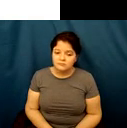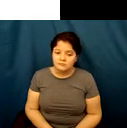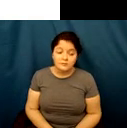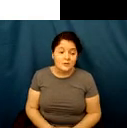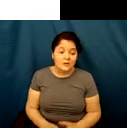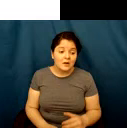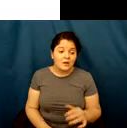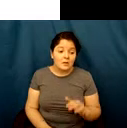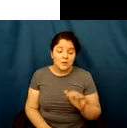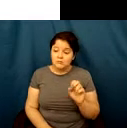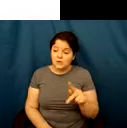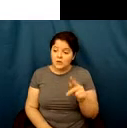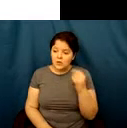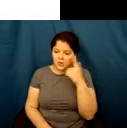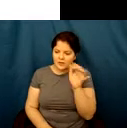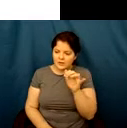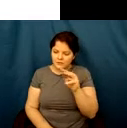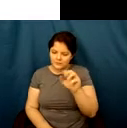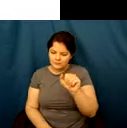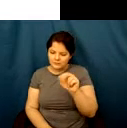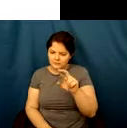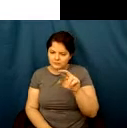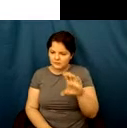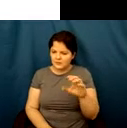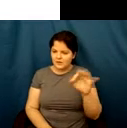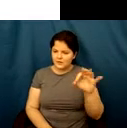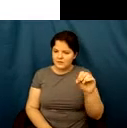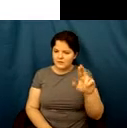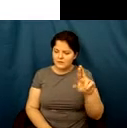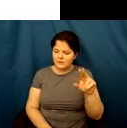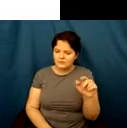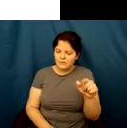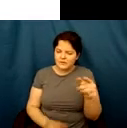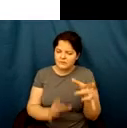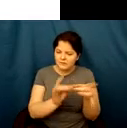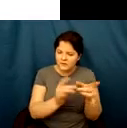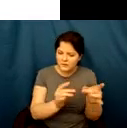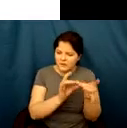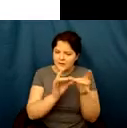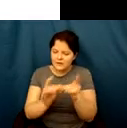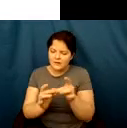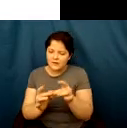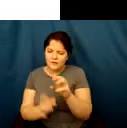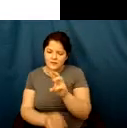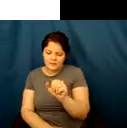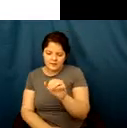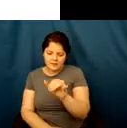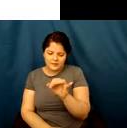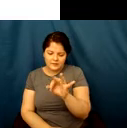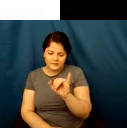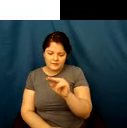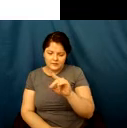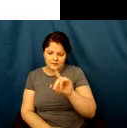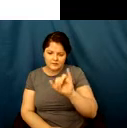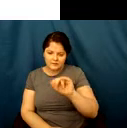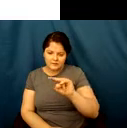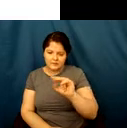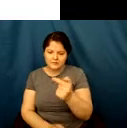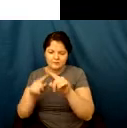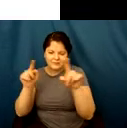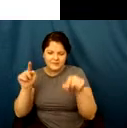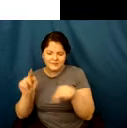Oh, and it looks like Mark Ford also put a comment in the chat related to the wayfinding signage that Mark said, good point, this station is